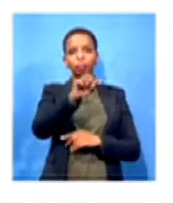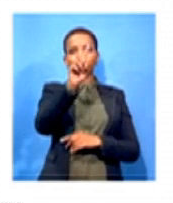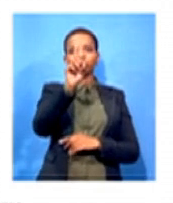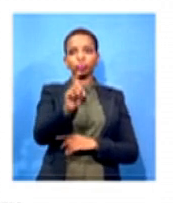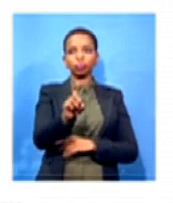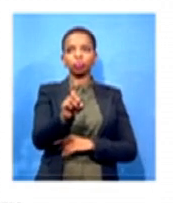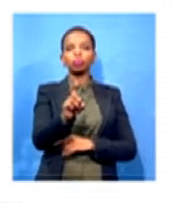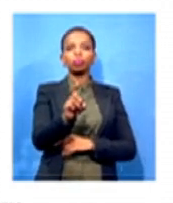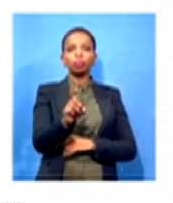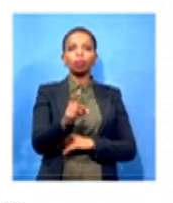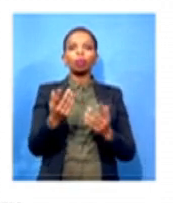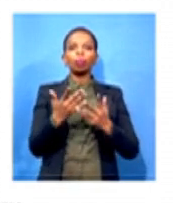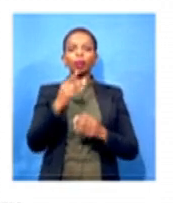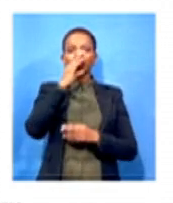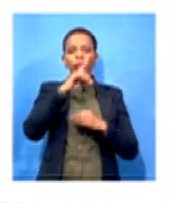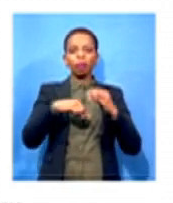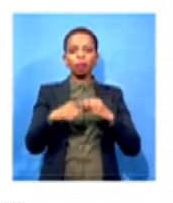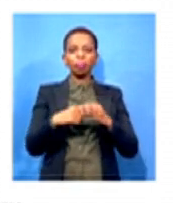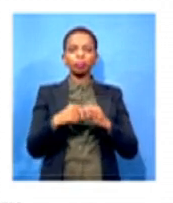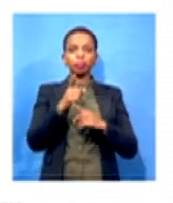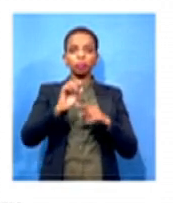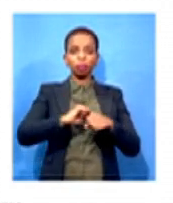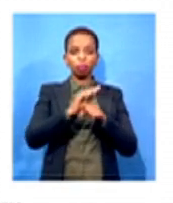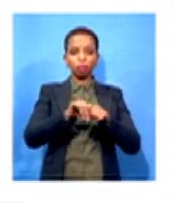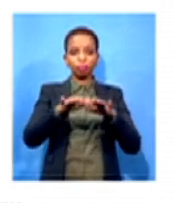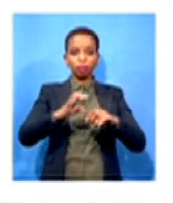infection and are they super spreaders.